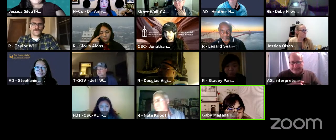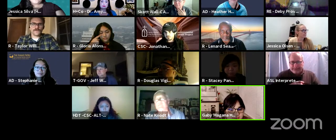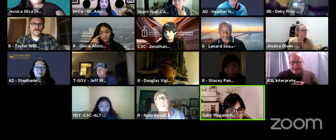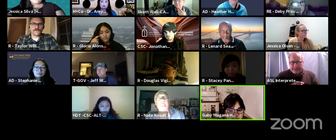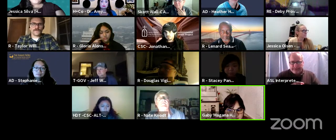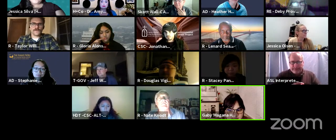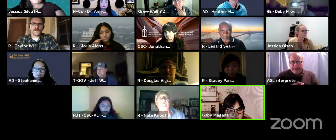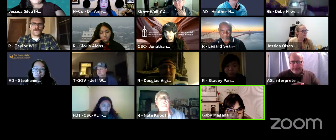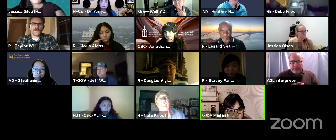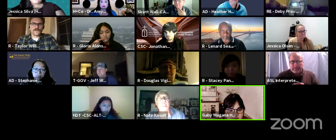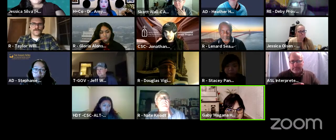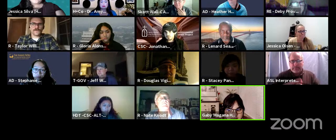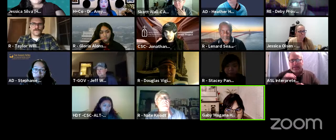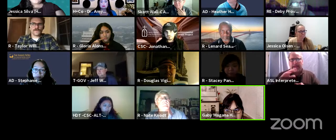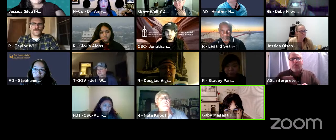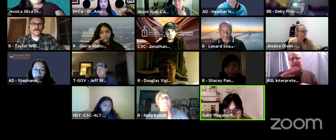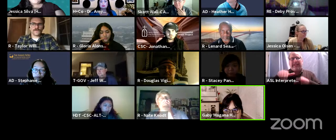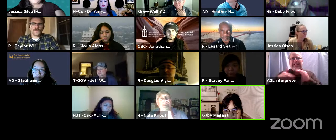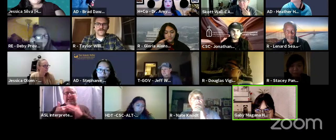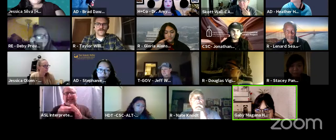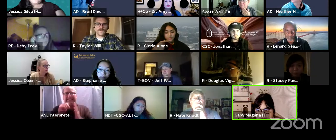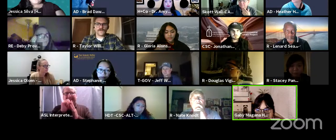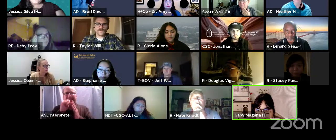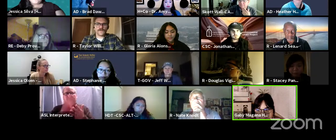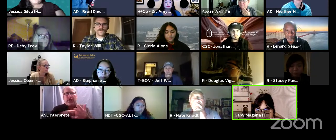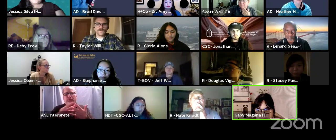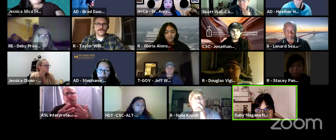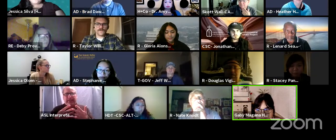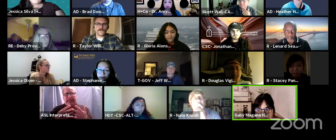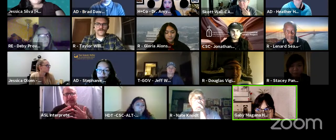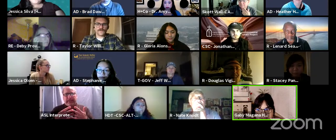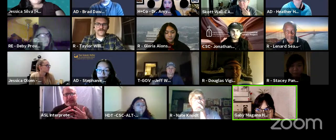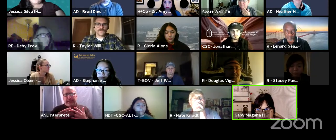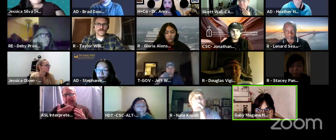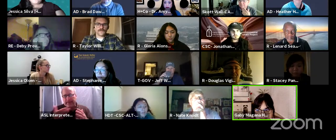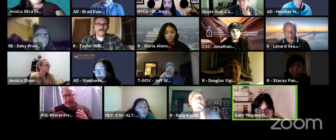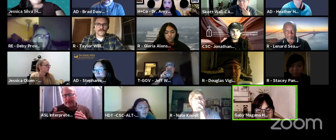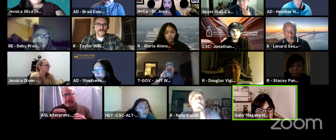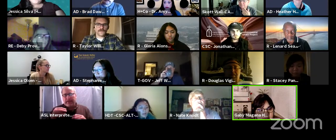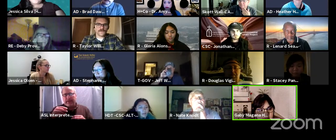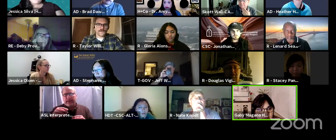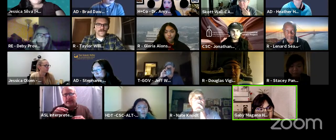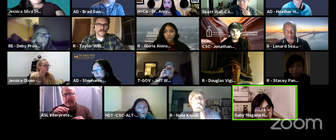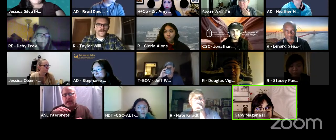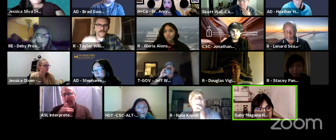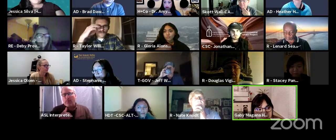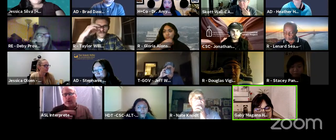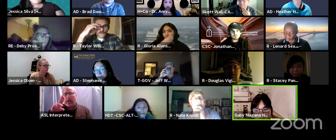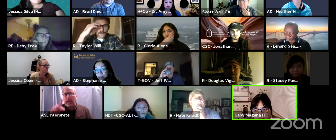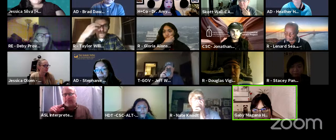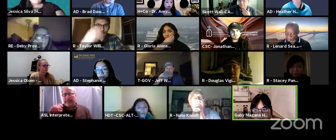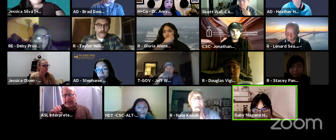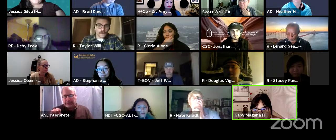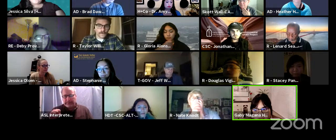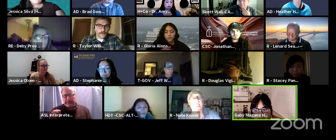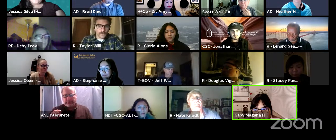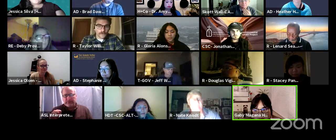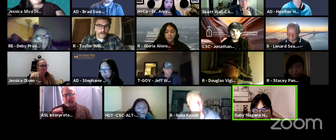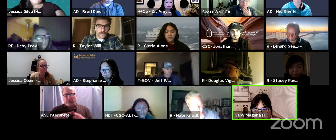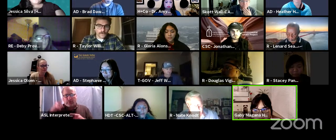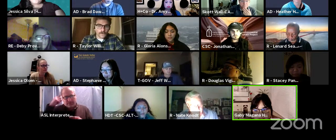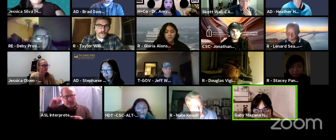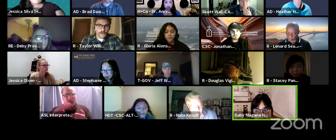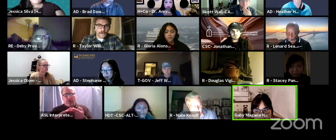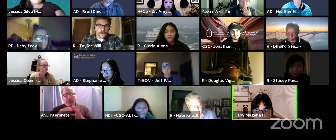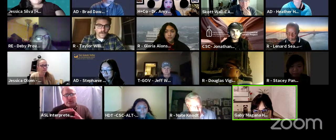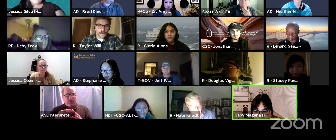So our next agenda items are actually around our standing updates. So the first one is for community